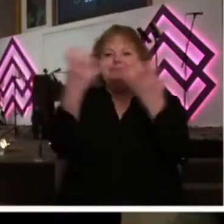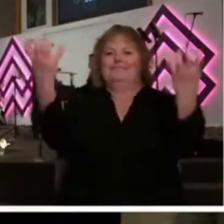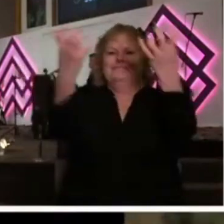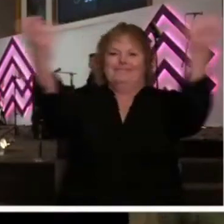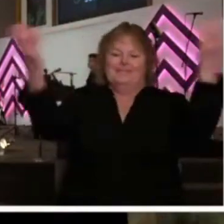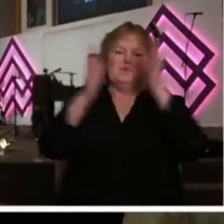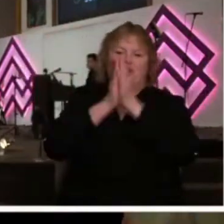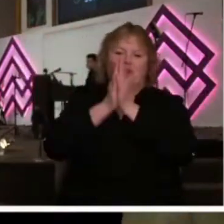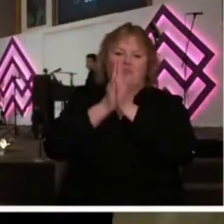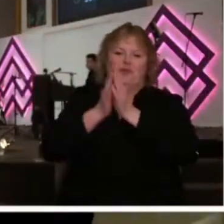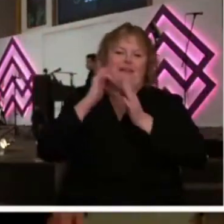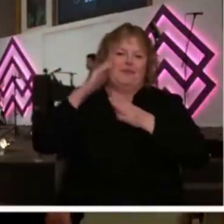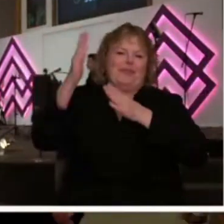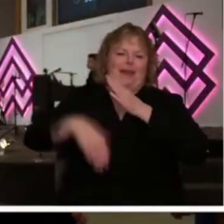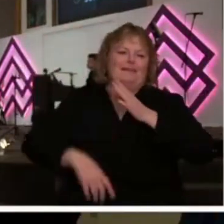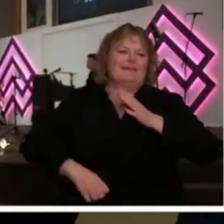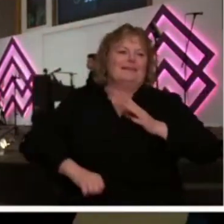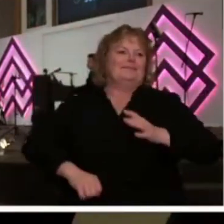going to be joining us in a moment.